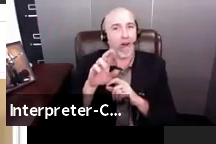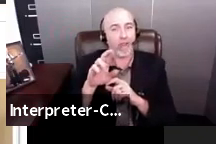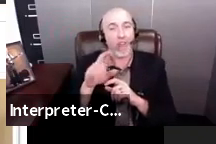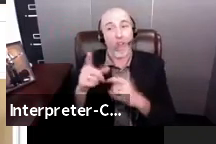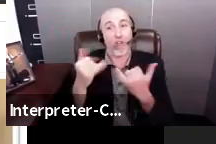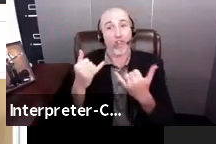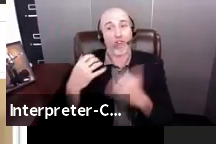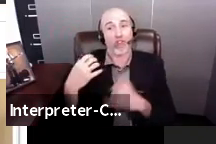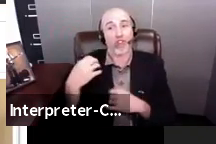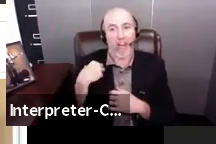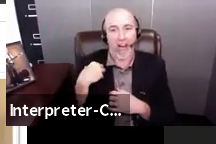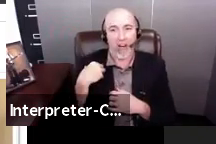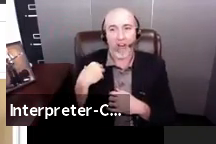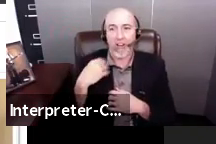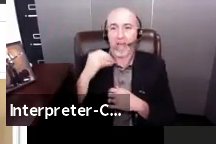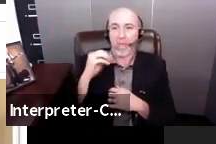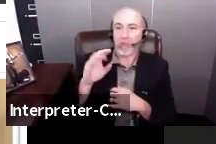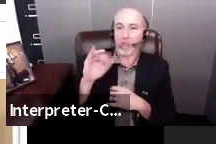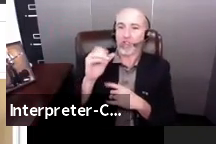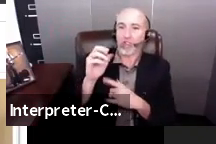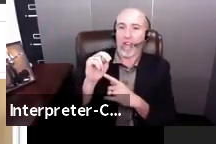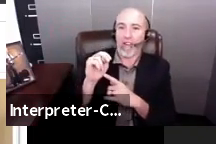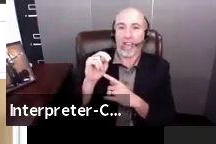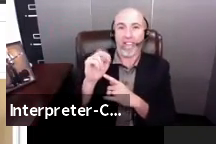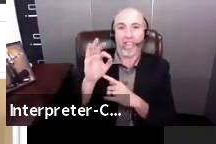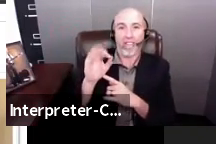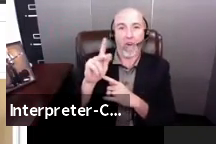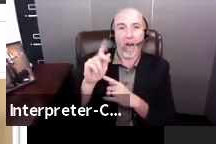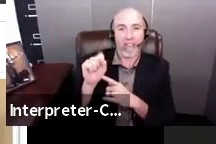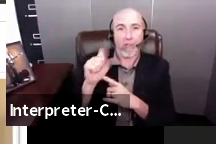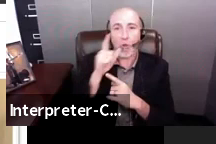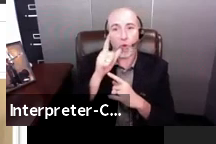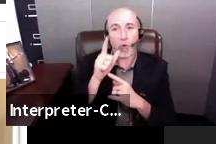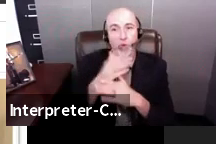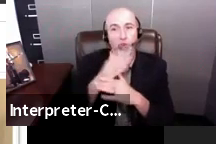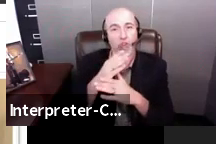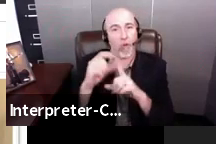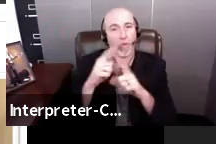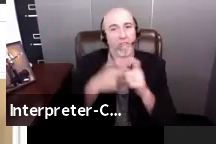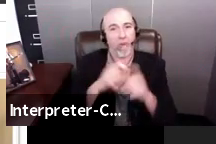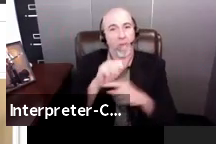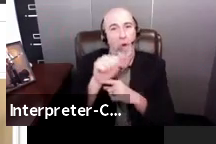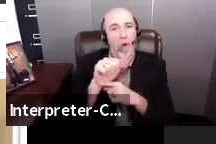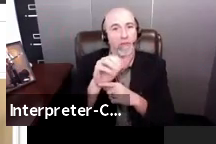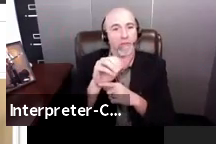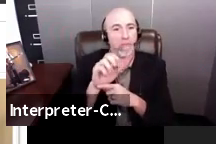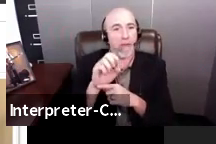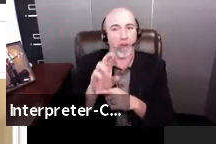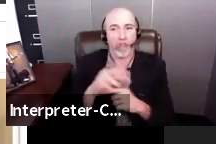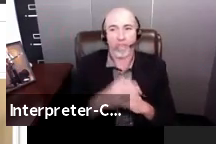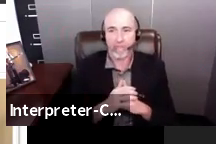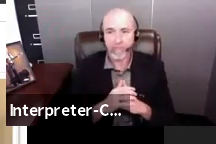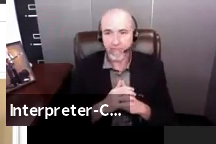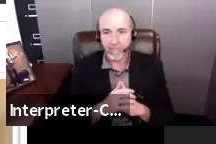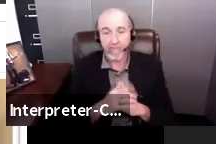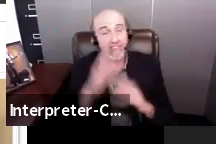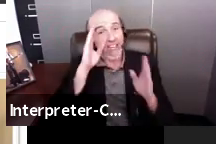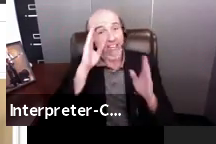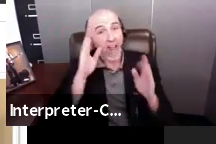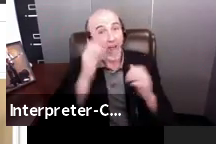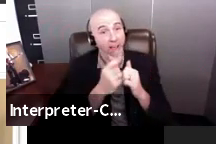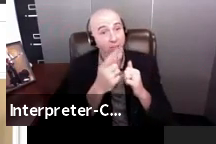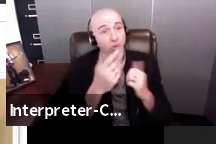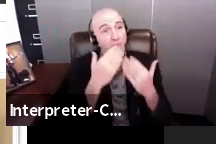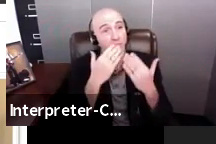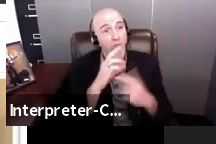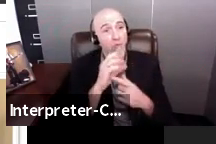chair, Mr. Jonathan Franks, who will then share words from Austin's mayor. Greetings, everyone. Thank you,